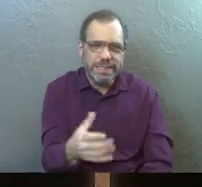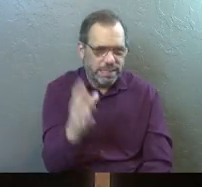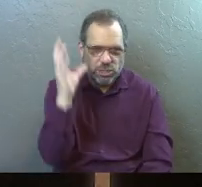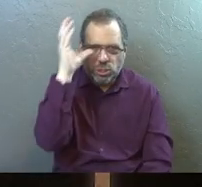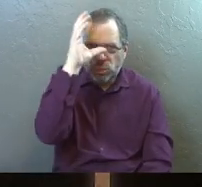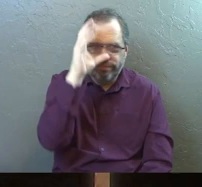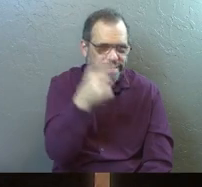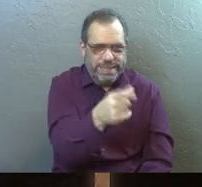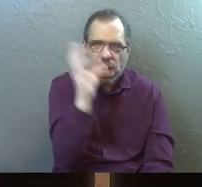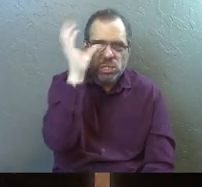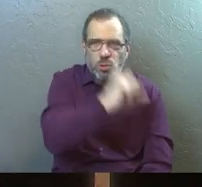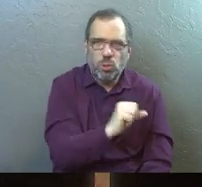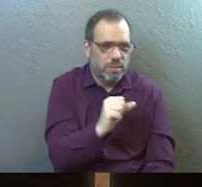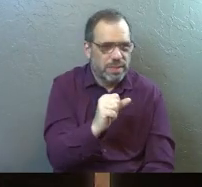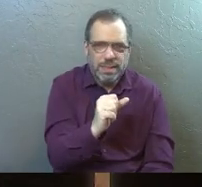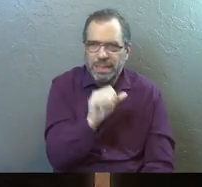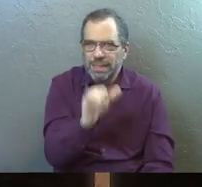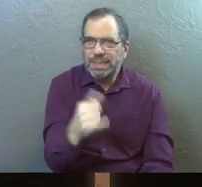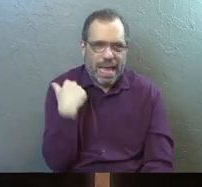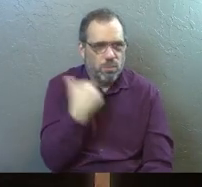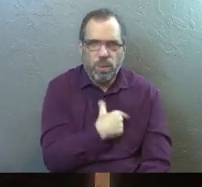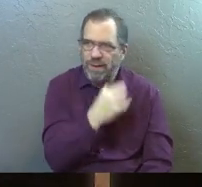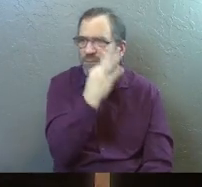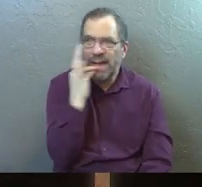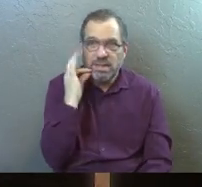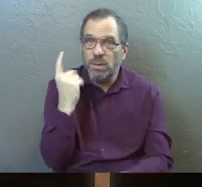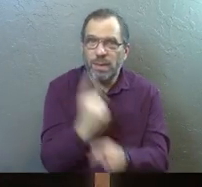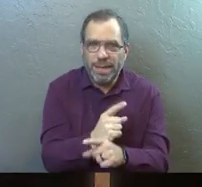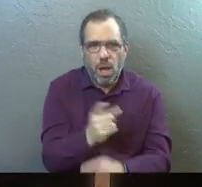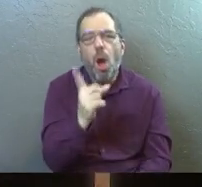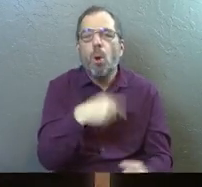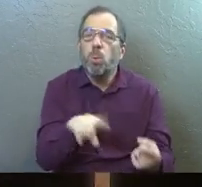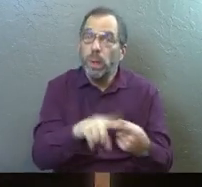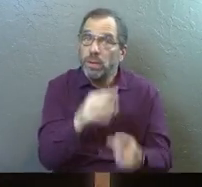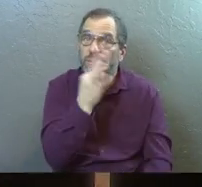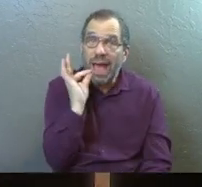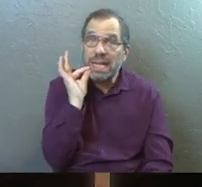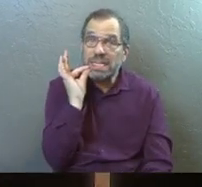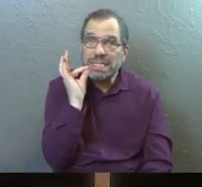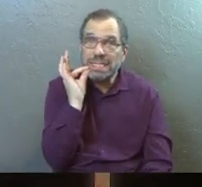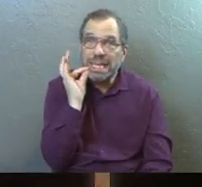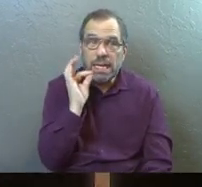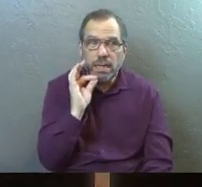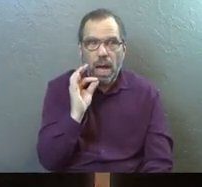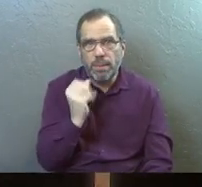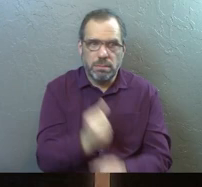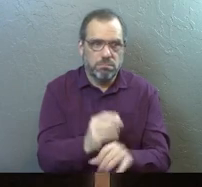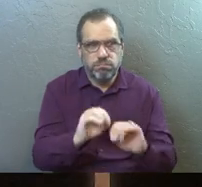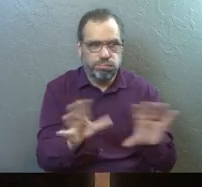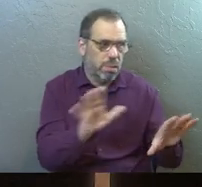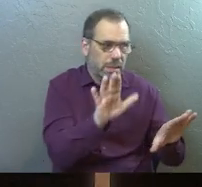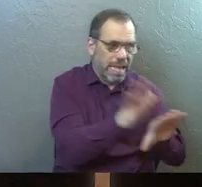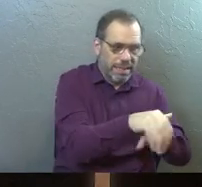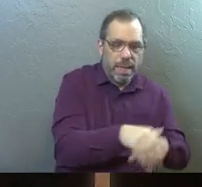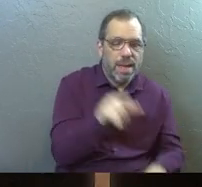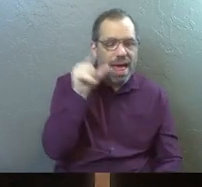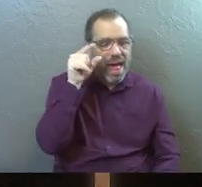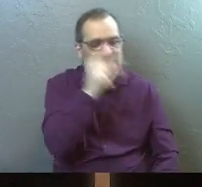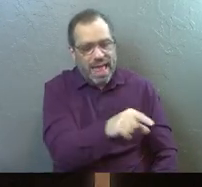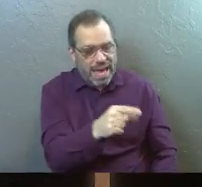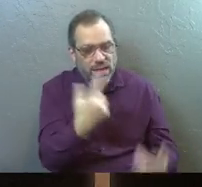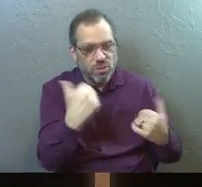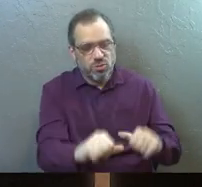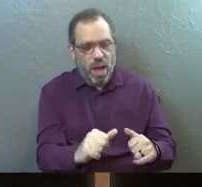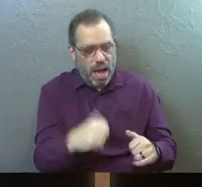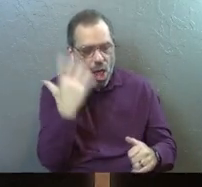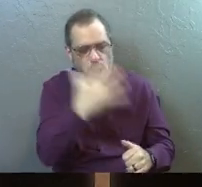assumes it. He just assumes we're doing it. Do you see him? When you fast, don't make it obvious as the hypocrites do, for they